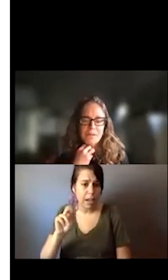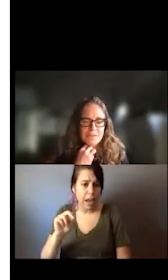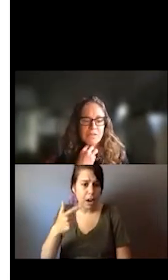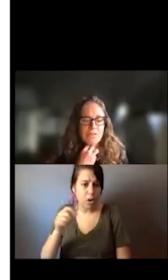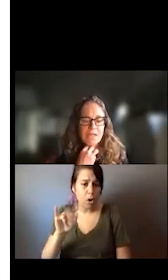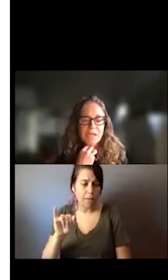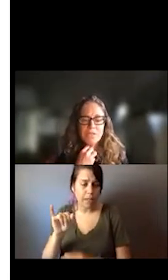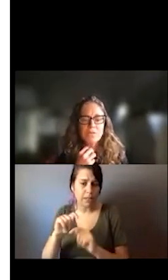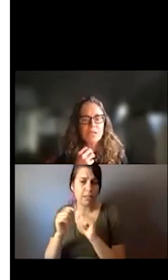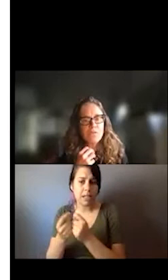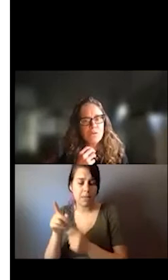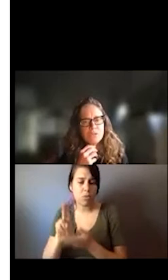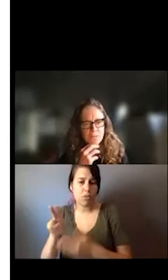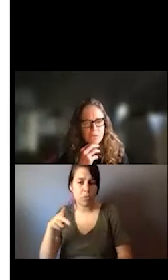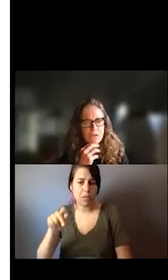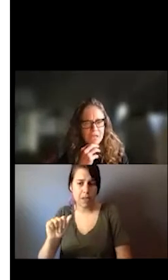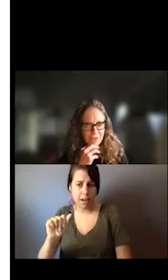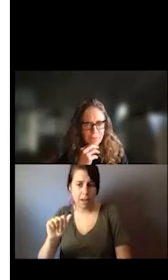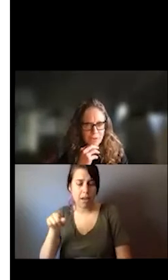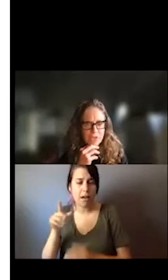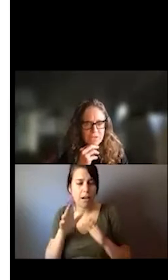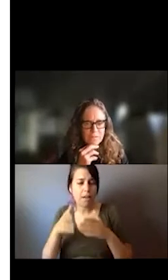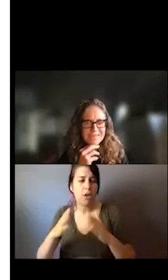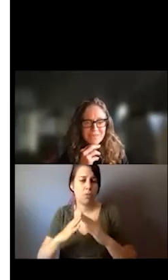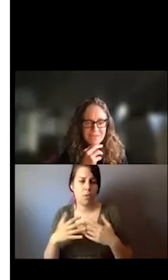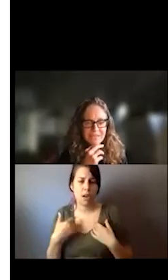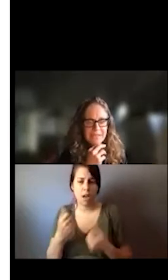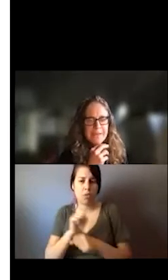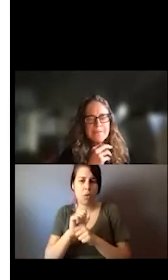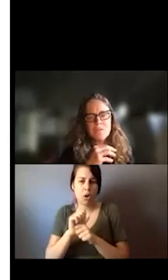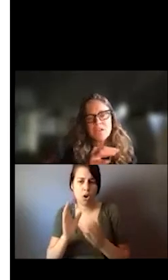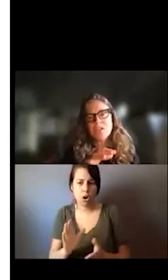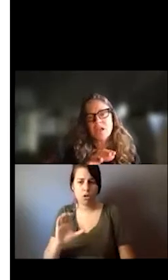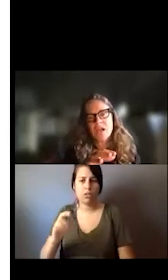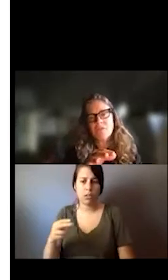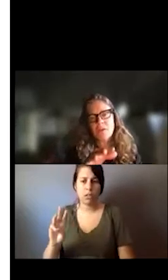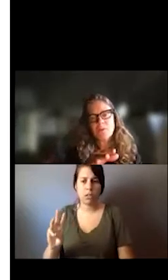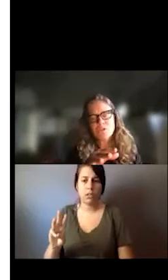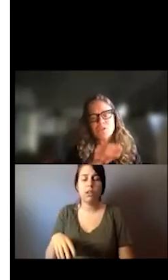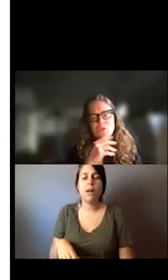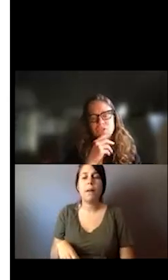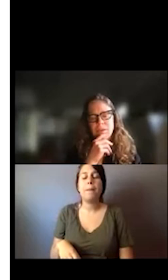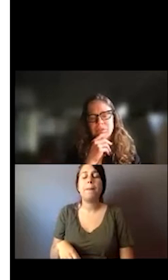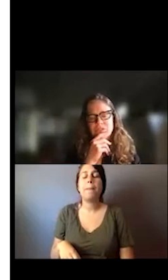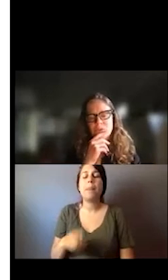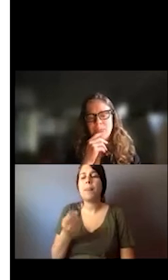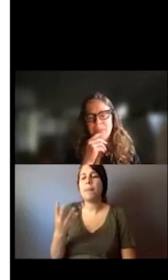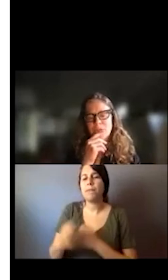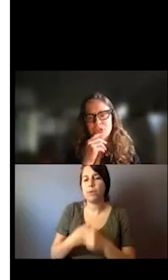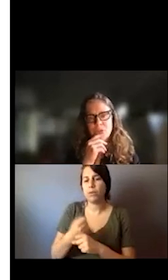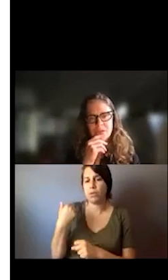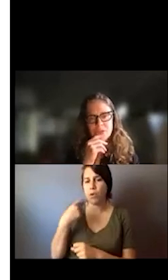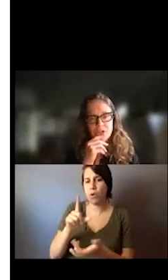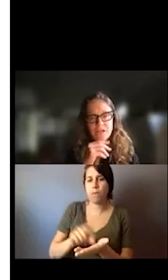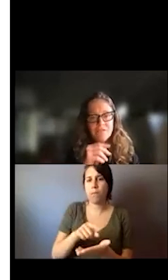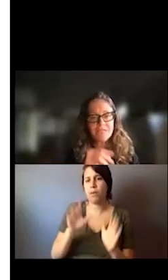at University of Pennsylvania, which is really focused on community health workers specifically. A couple of years ago, she published this great